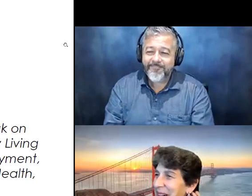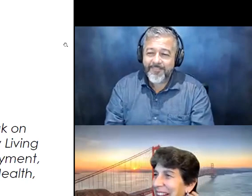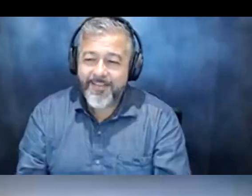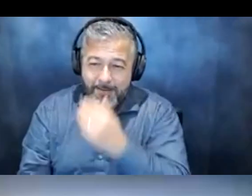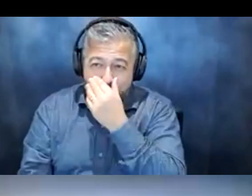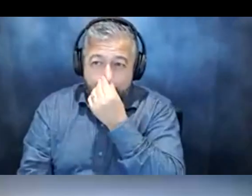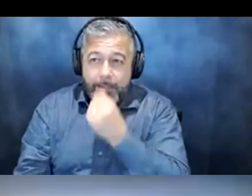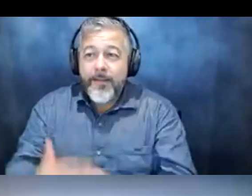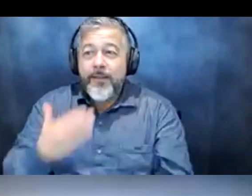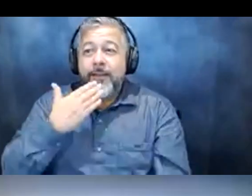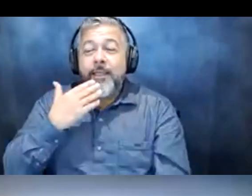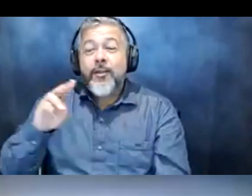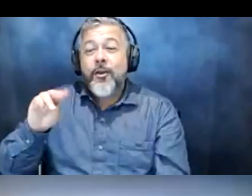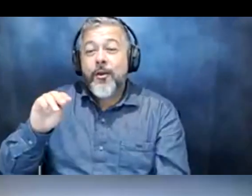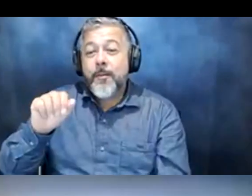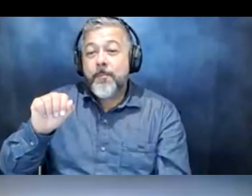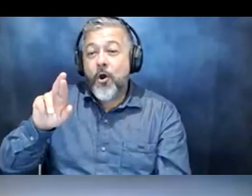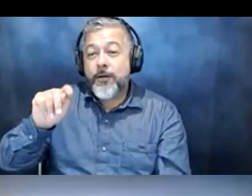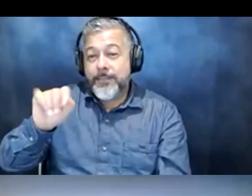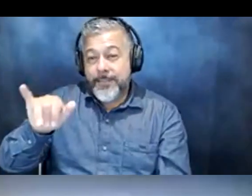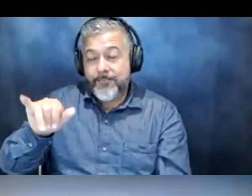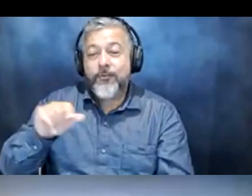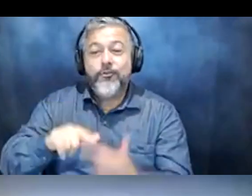Thank you, Marty. And those are great comments. And I think the